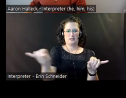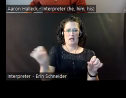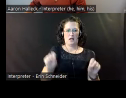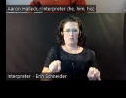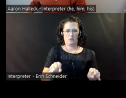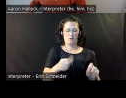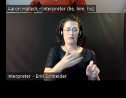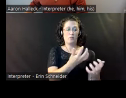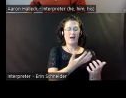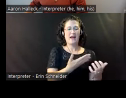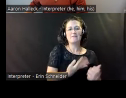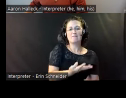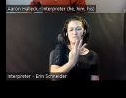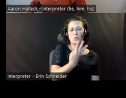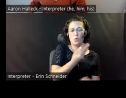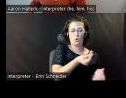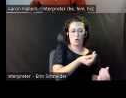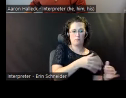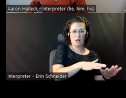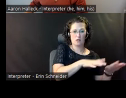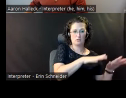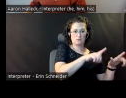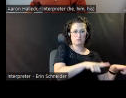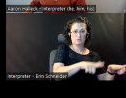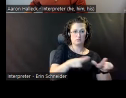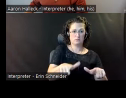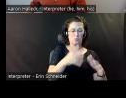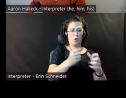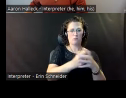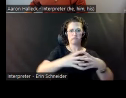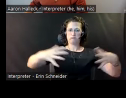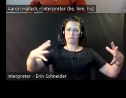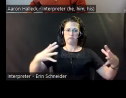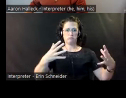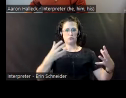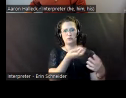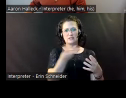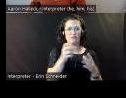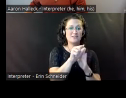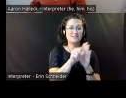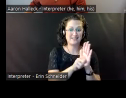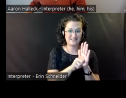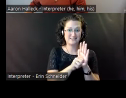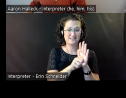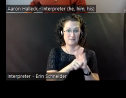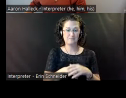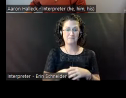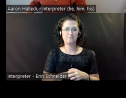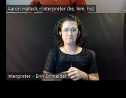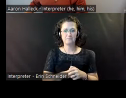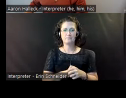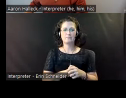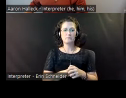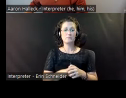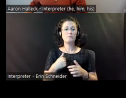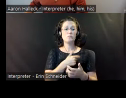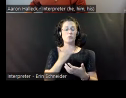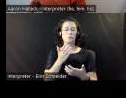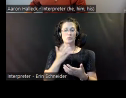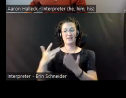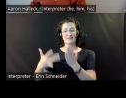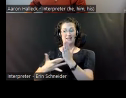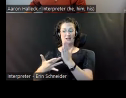to move from 4 plots to multi-state. Okay, Jeff? And so once we were able to deliver that, or the technical partners were